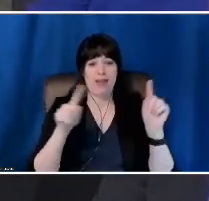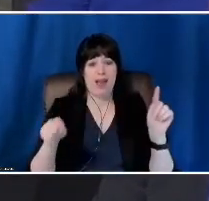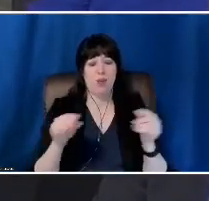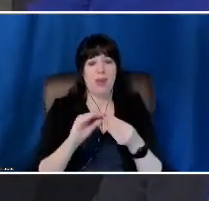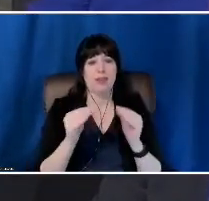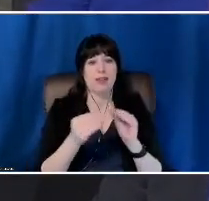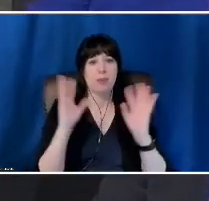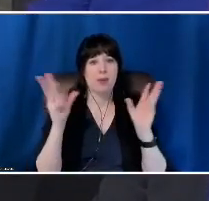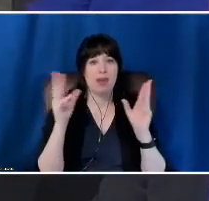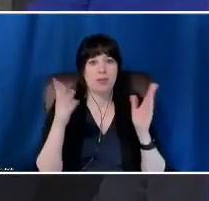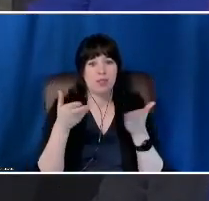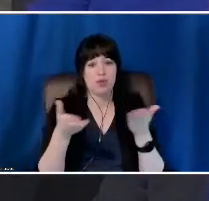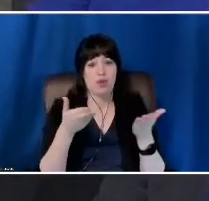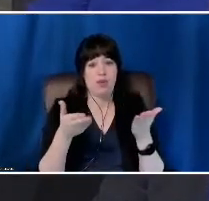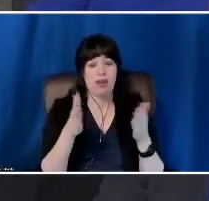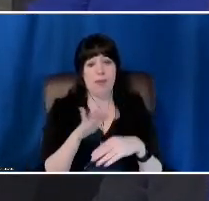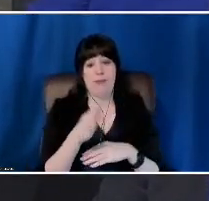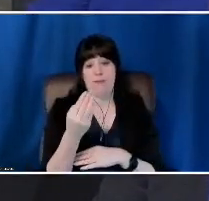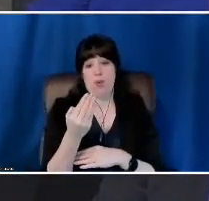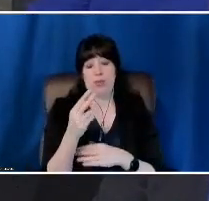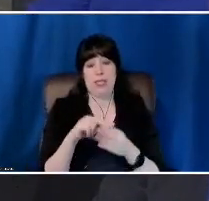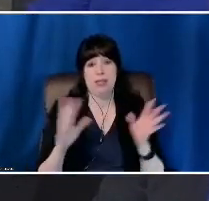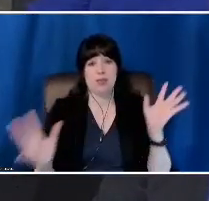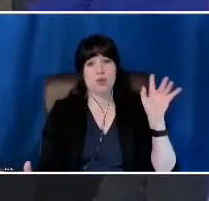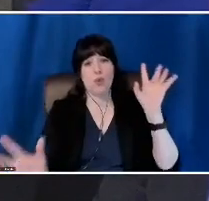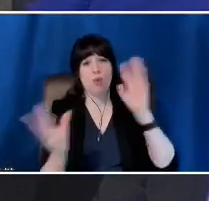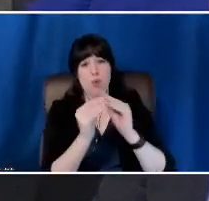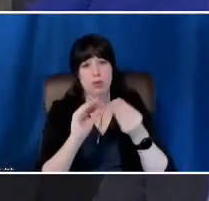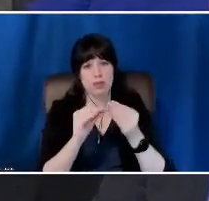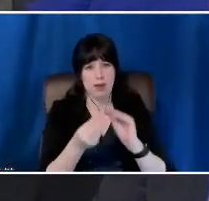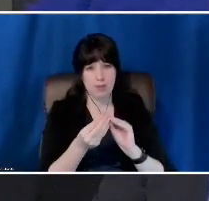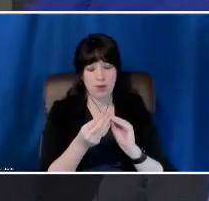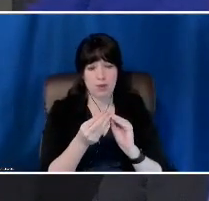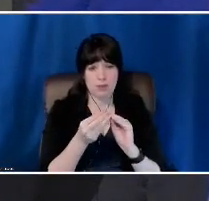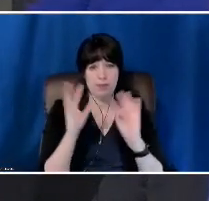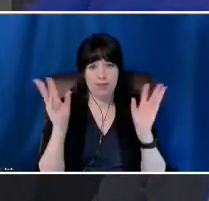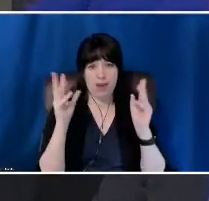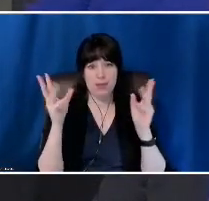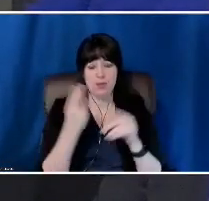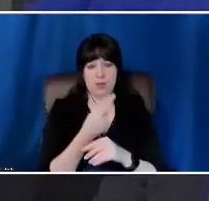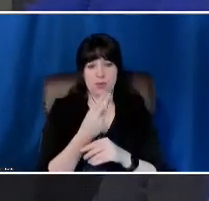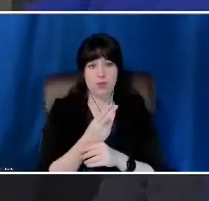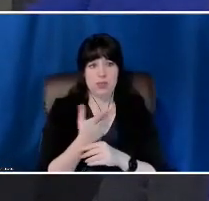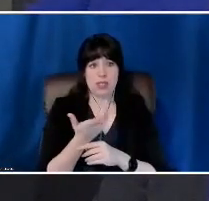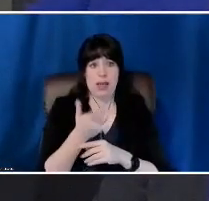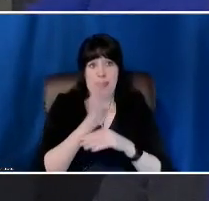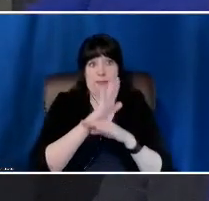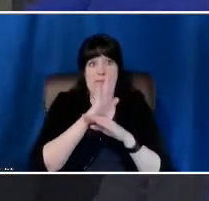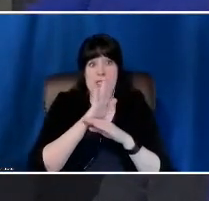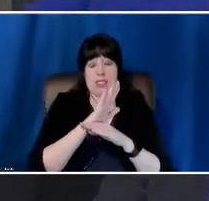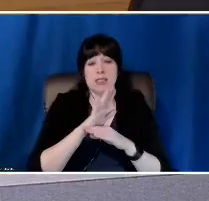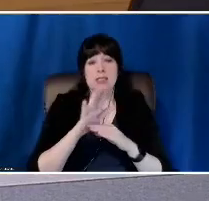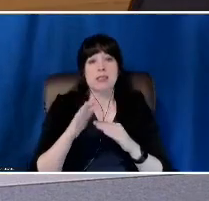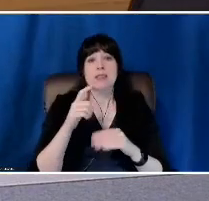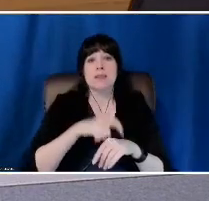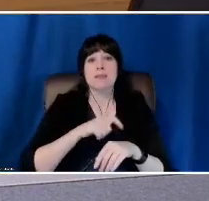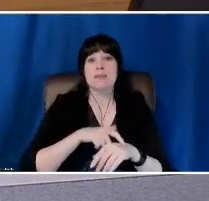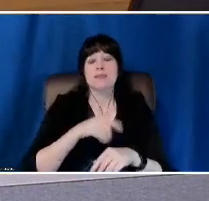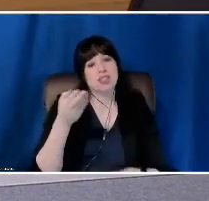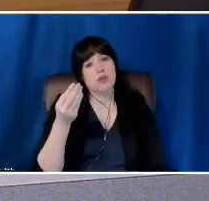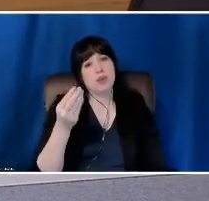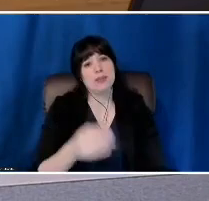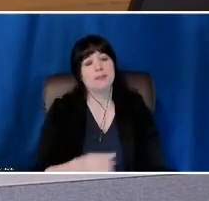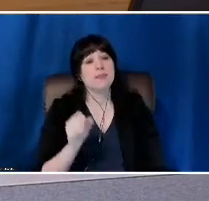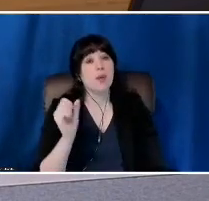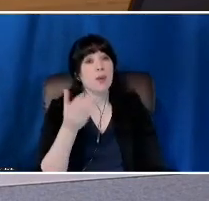service, but 14 refers to the total number that they can have in at peak operation, which would be 14. Thank you. Other questions